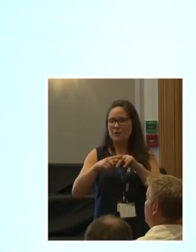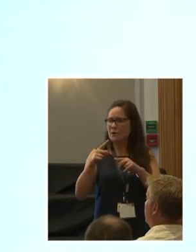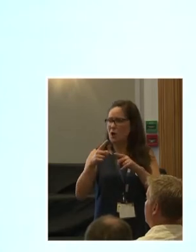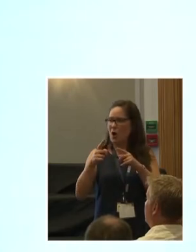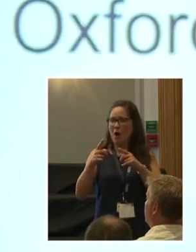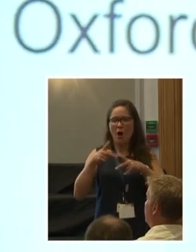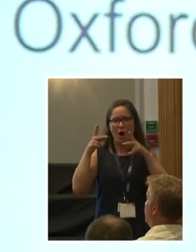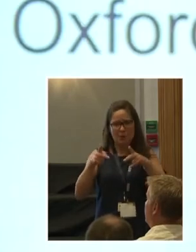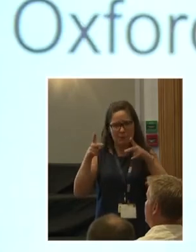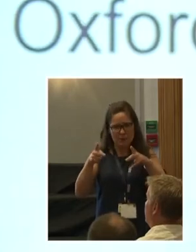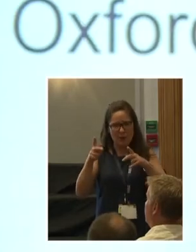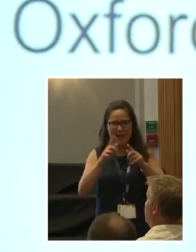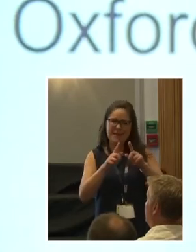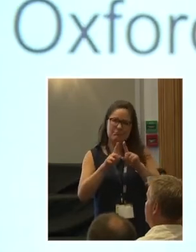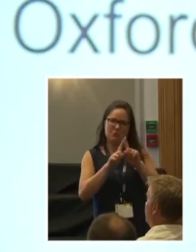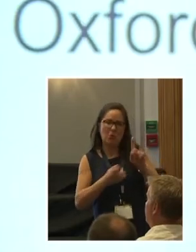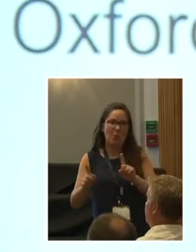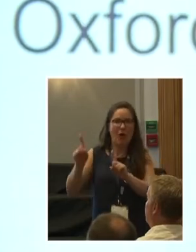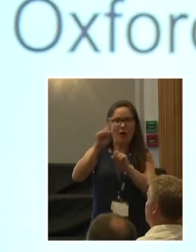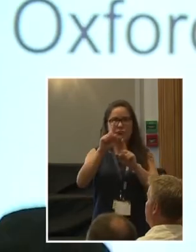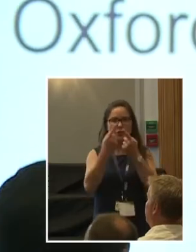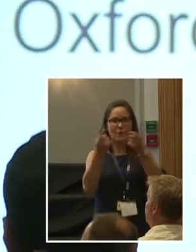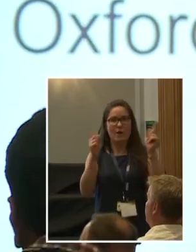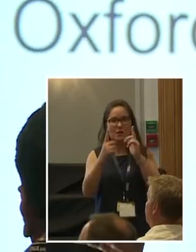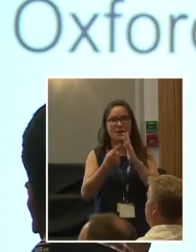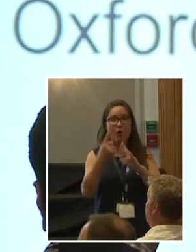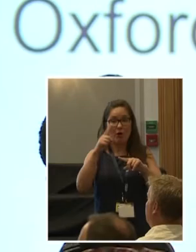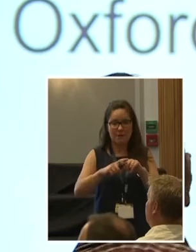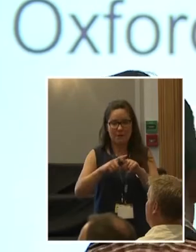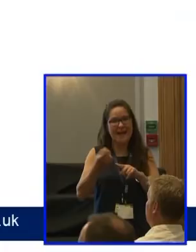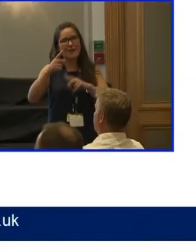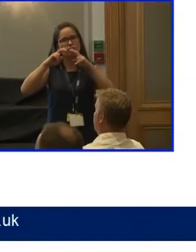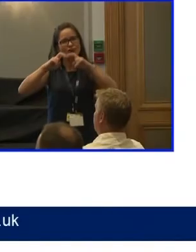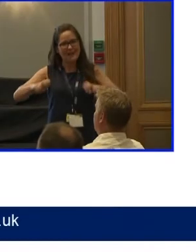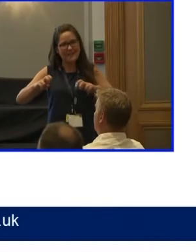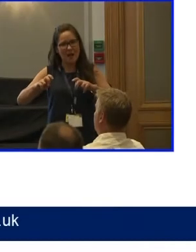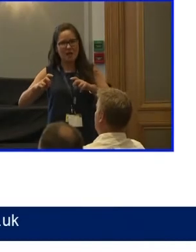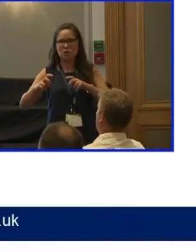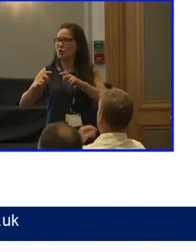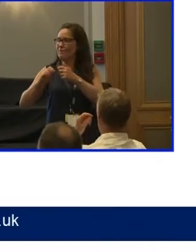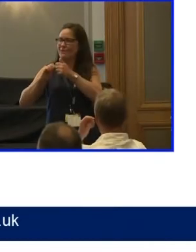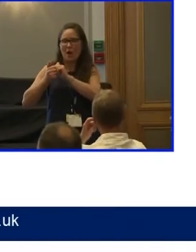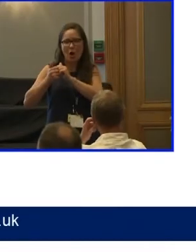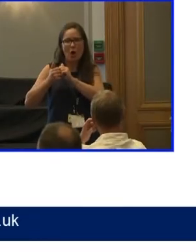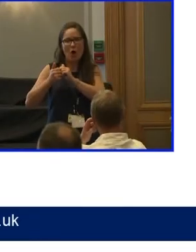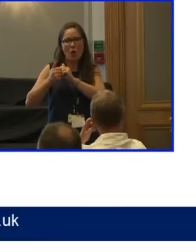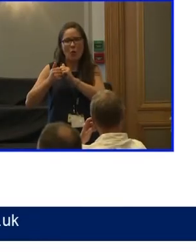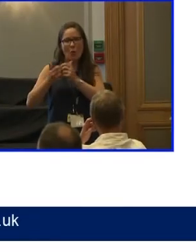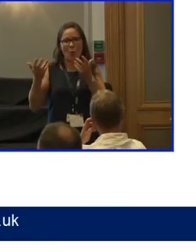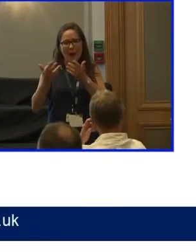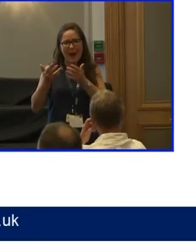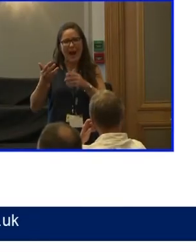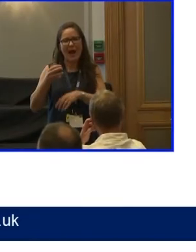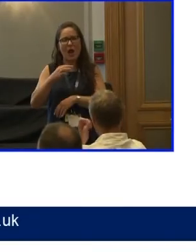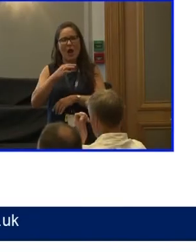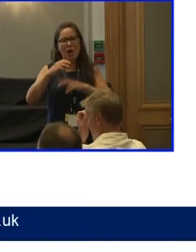clinical lecturer in ophthalmology at the University of Oxford and a research fellow at the Thames Valley and South Midlands Clinical Research Network.